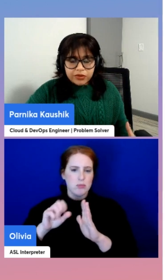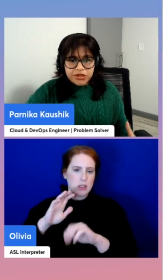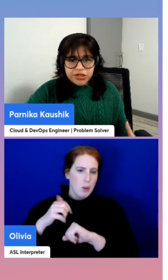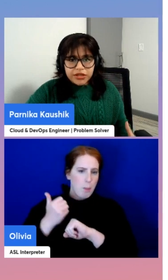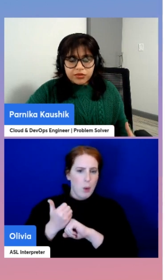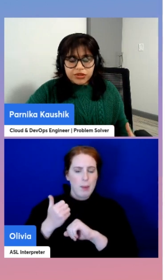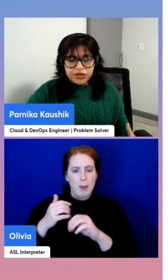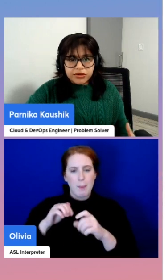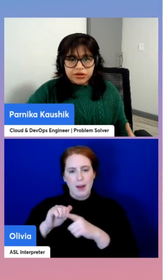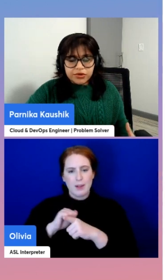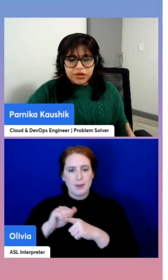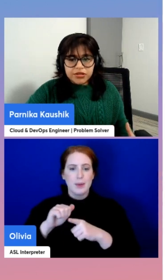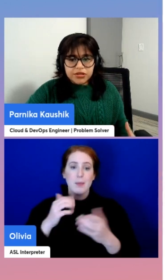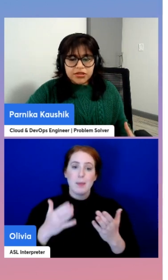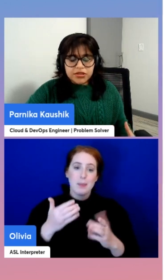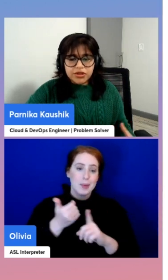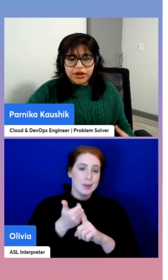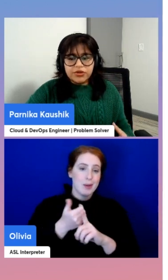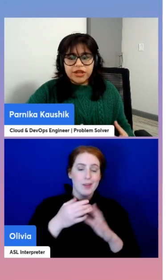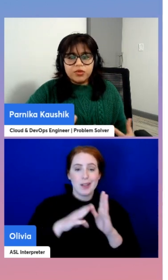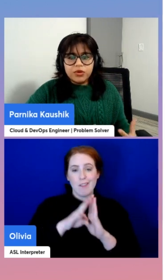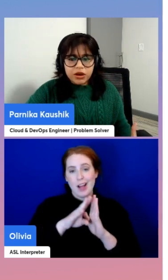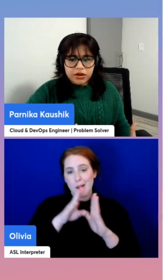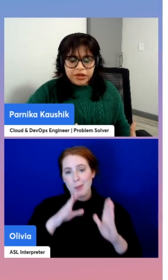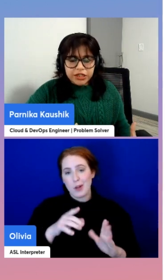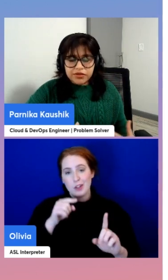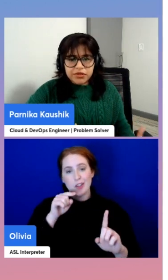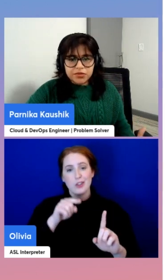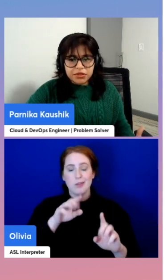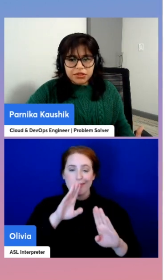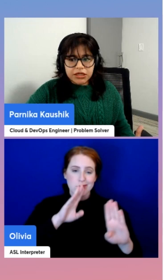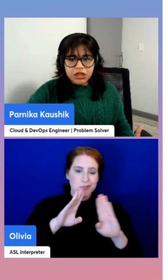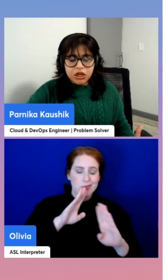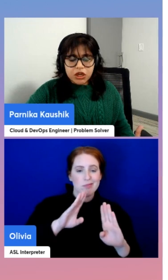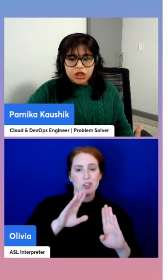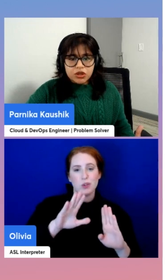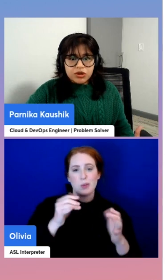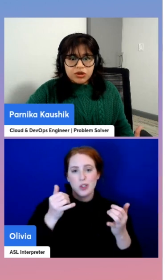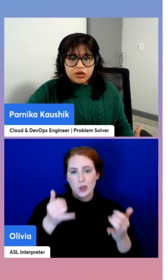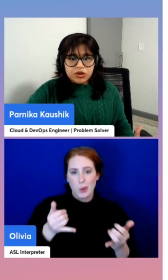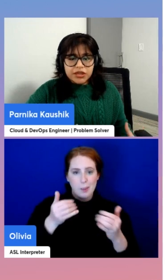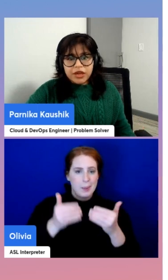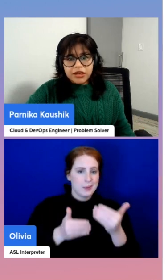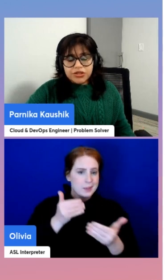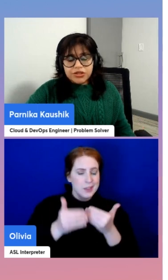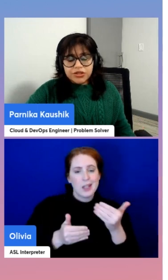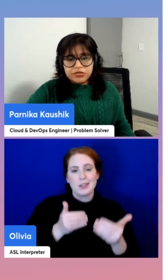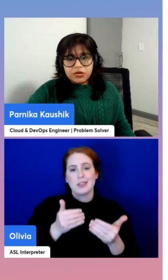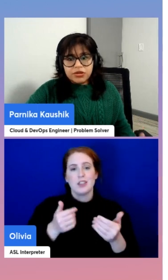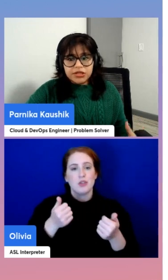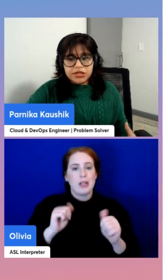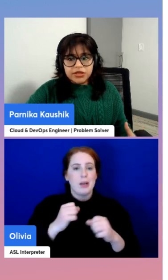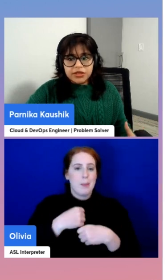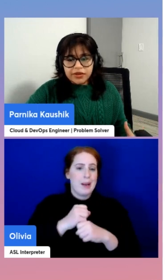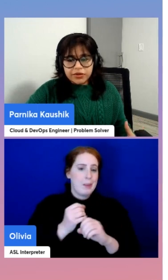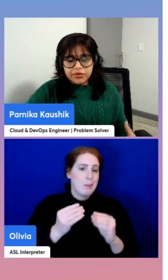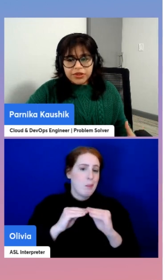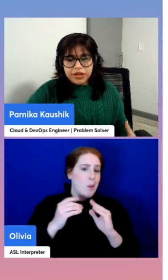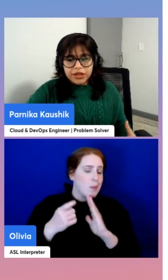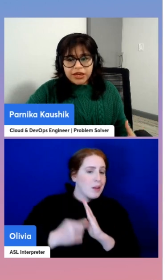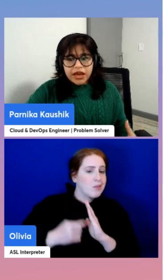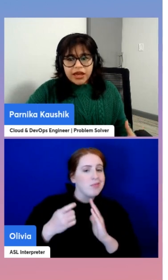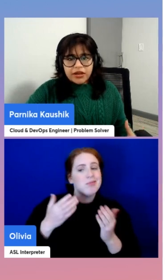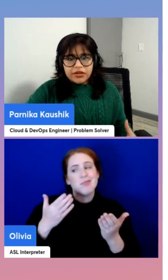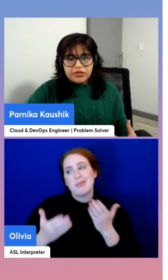a developer frustrated with your current processes, trying to get more automation visibility. You could be at the managerial or the C-suite